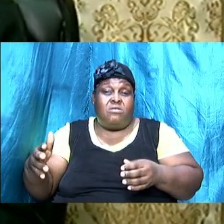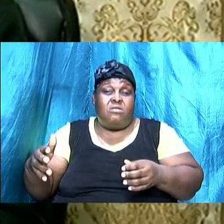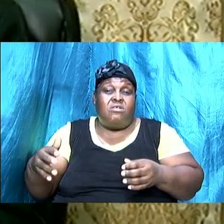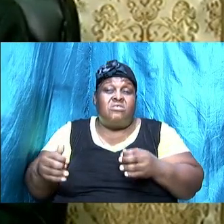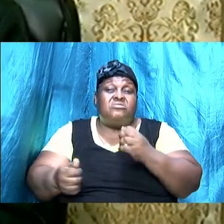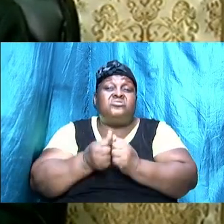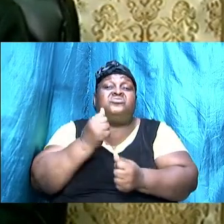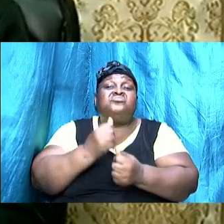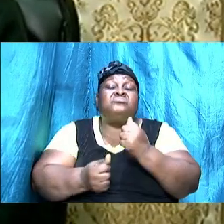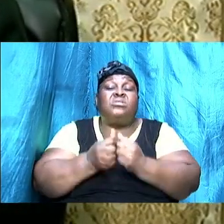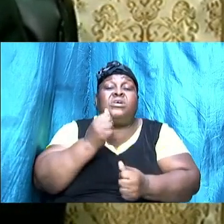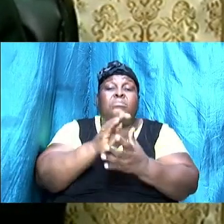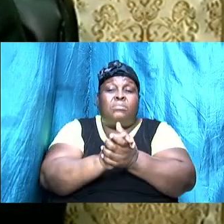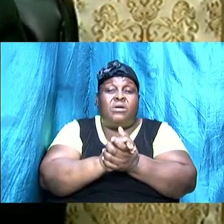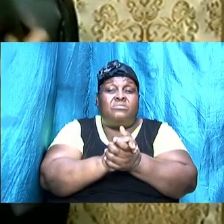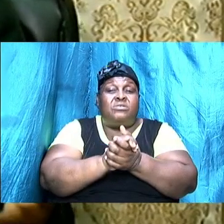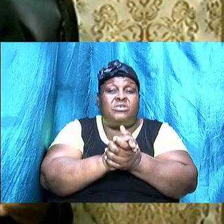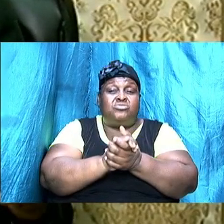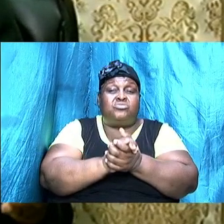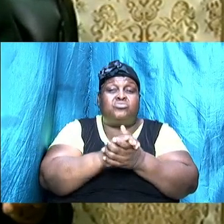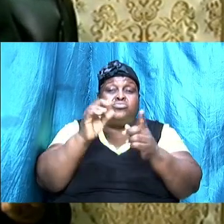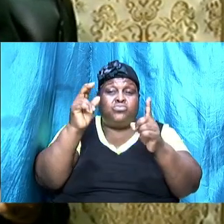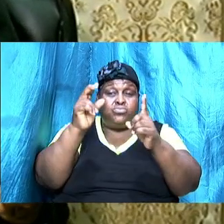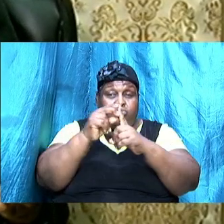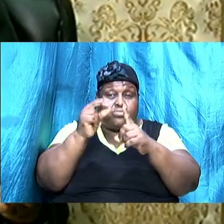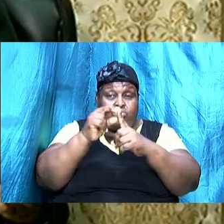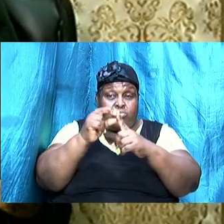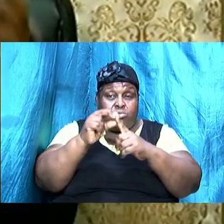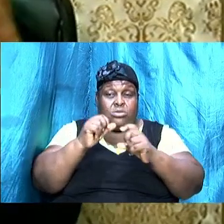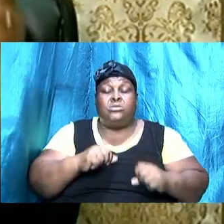and wrecking the marriage.